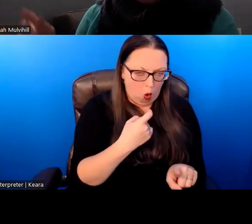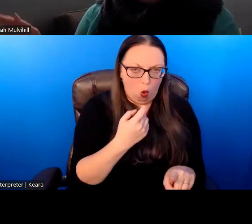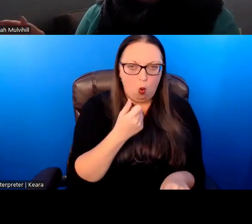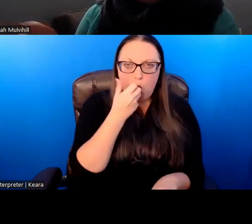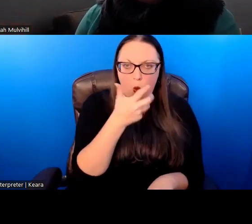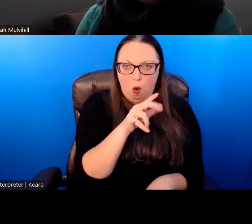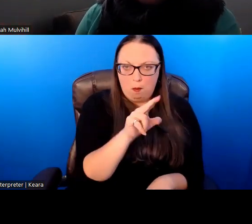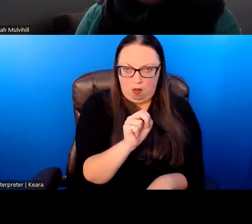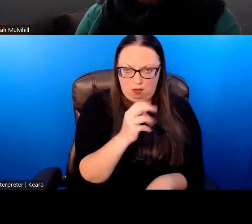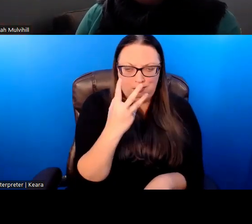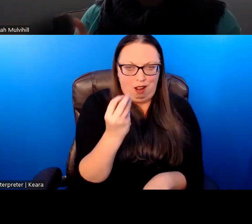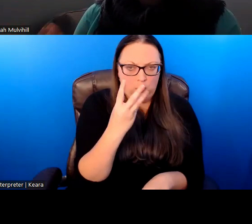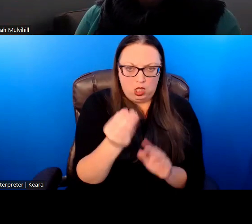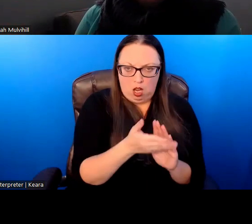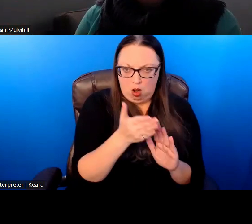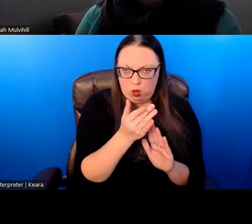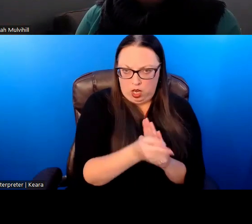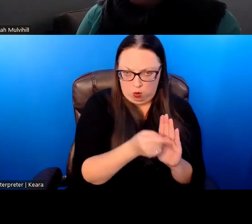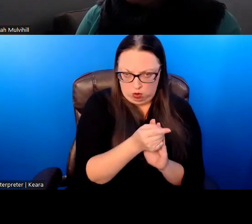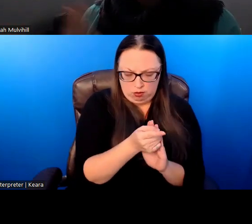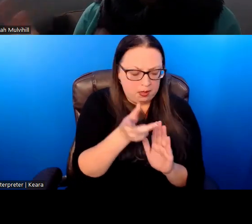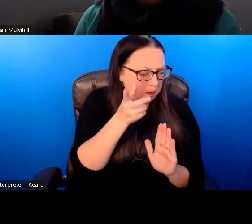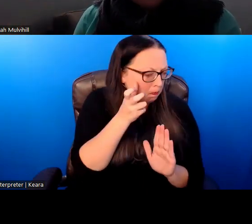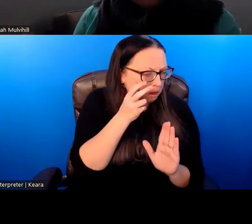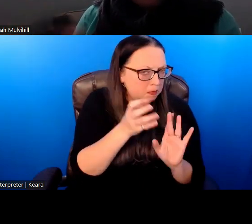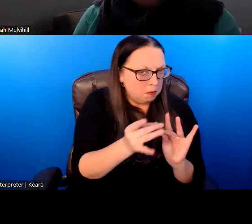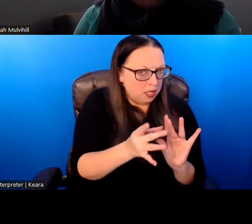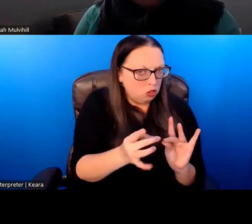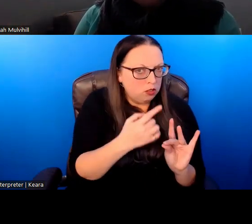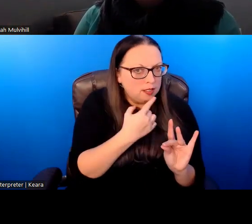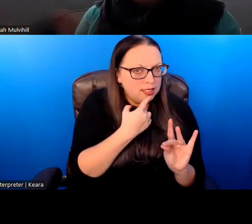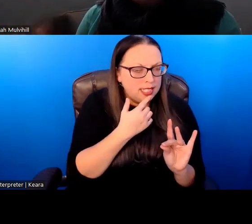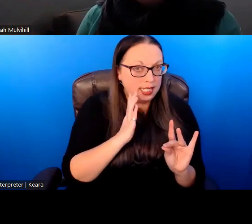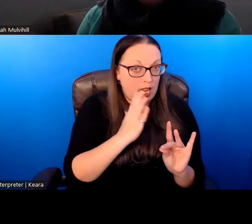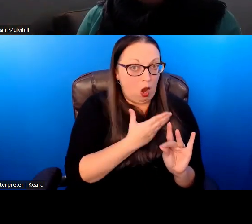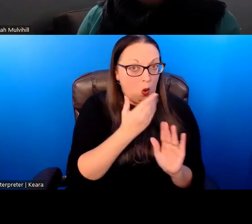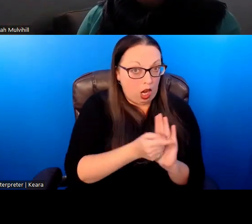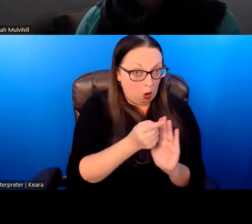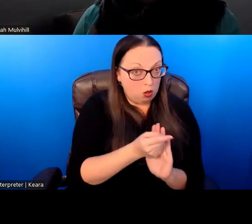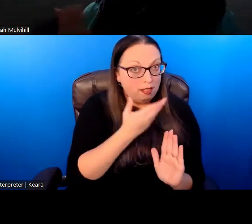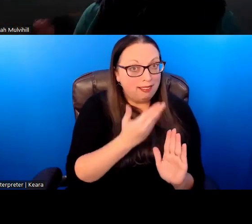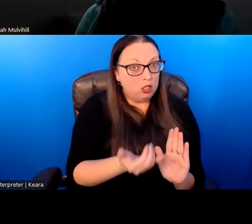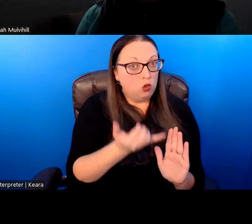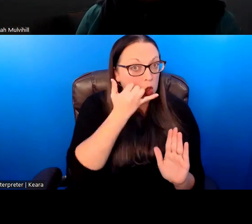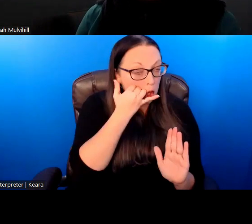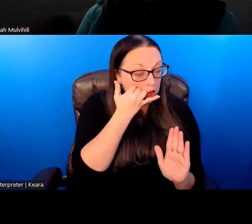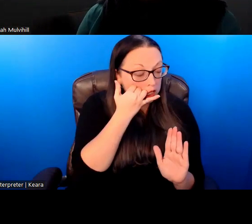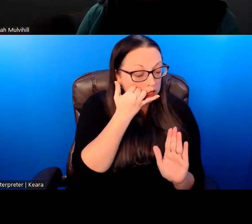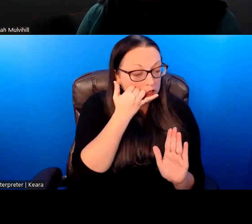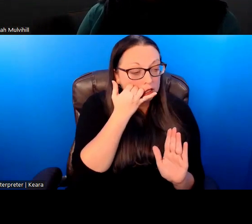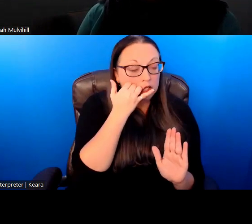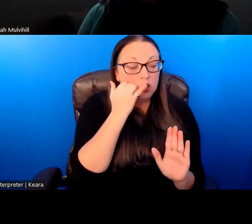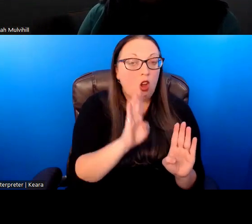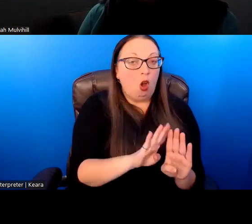it's outside of the operating hours, they get a message that says, thank you so much for calling. We know what our